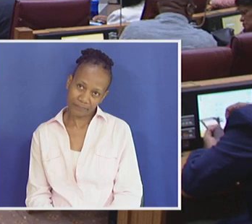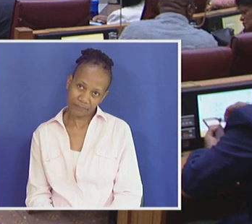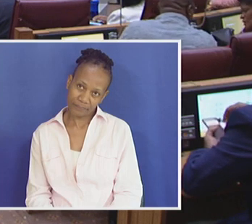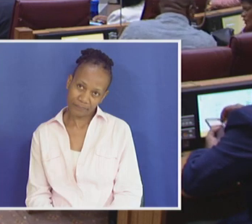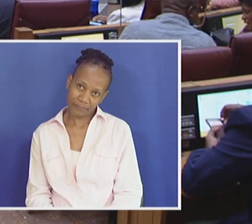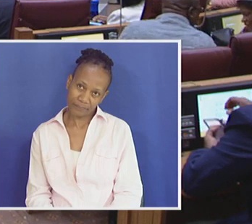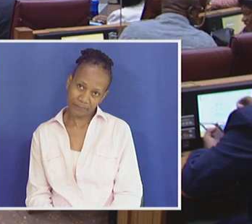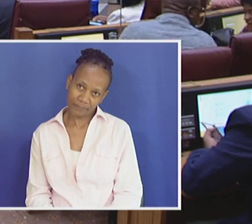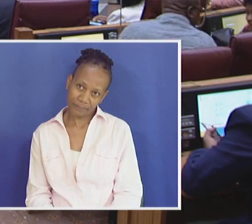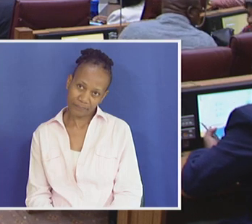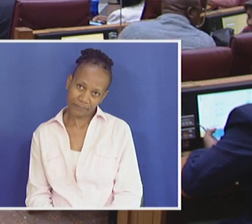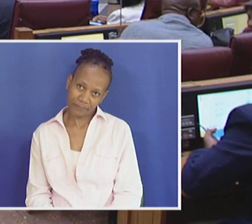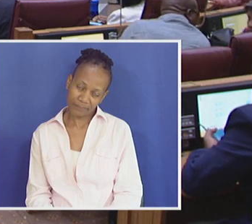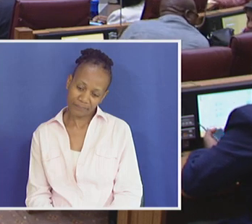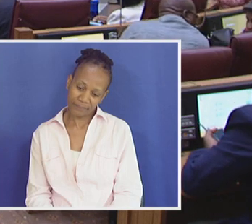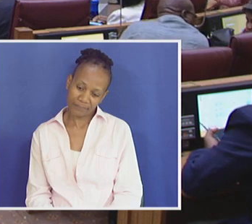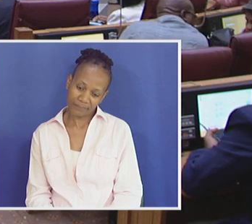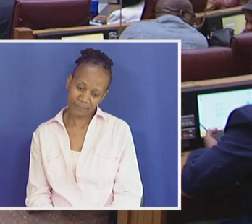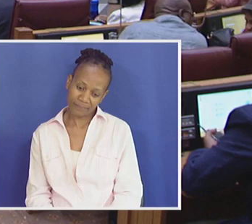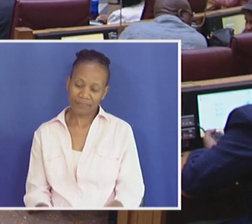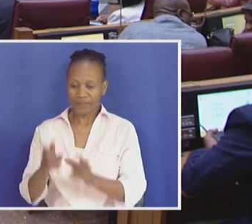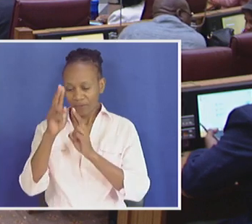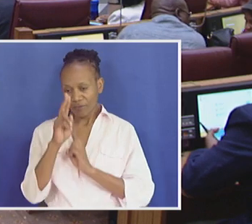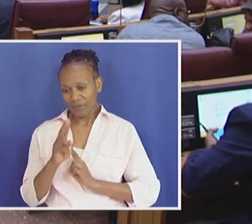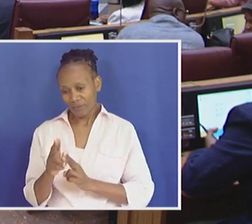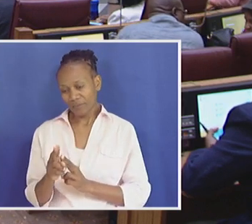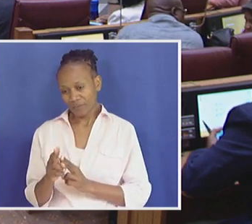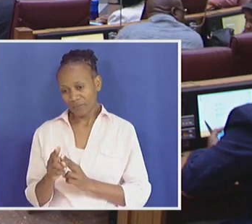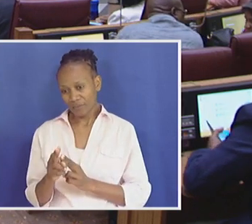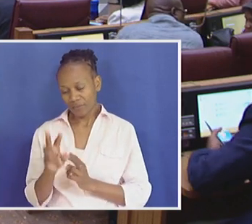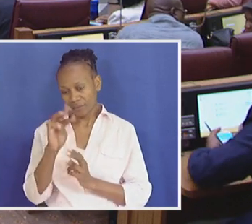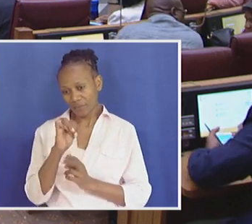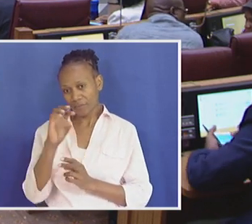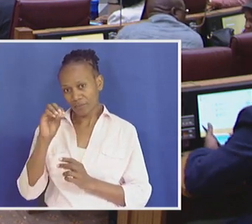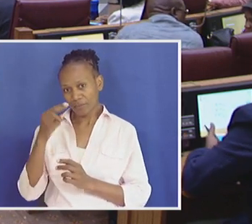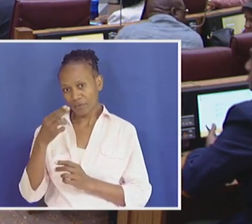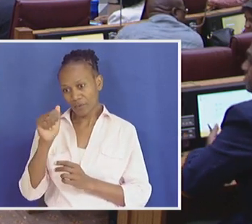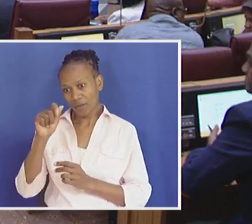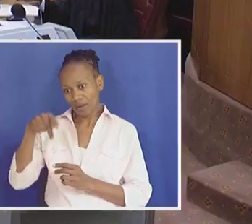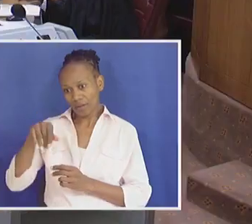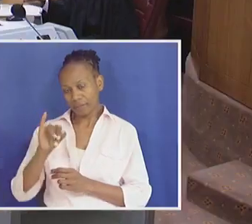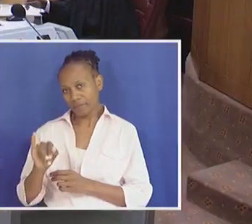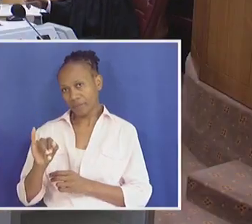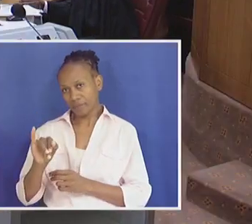Natal. Thank you very much. The Honorable Happy.